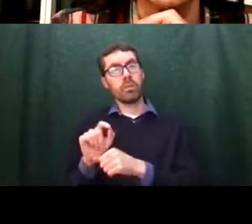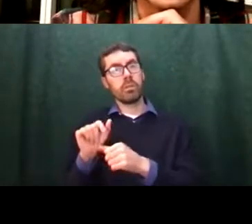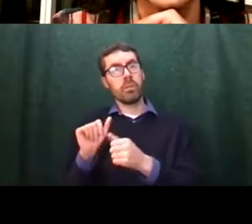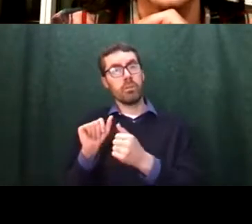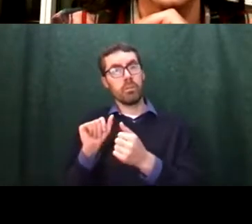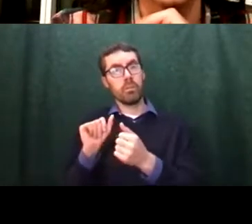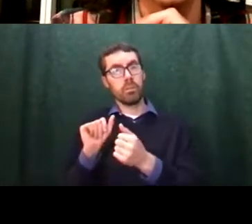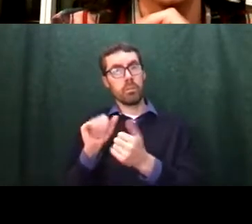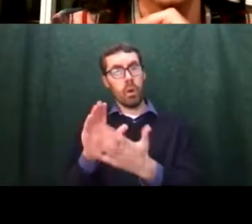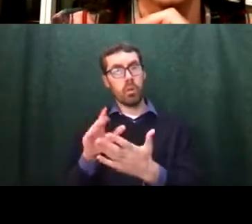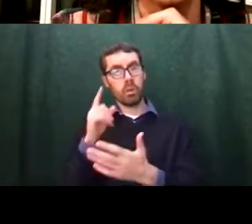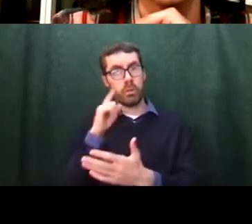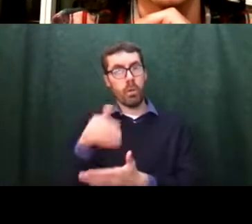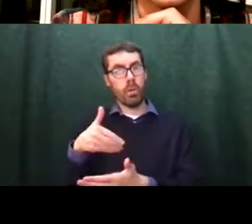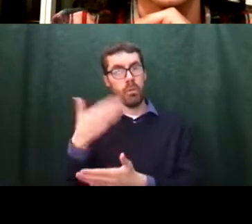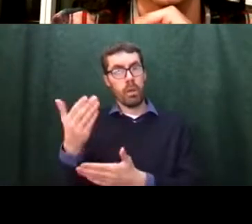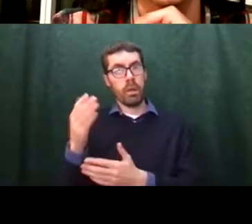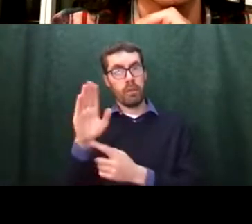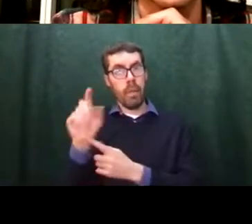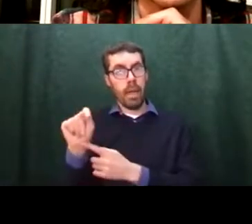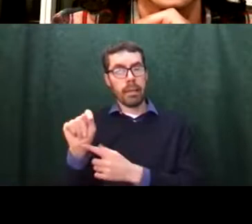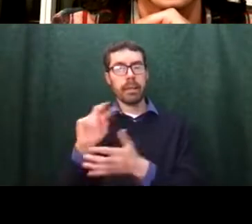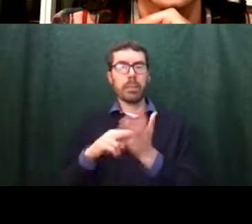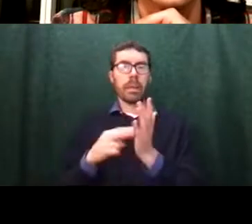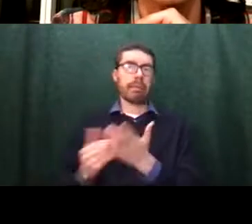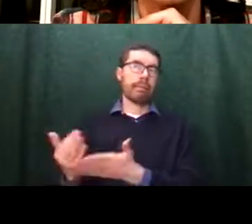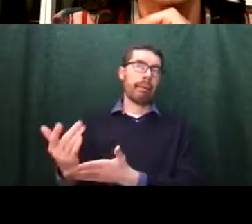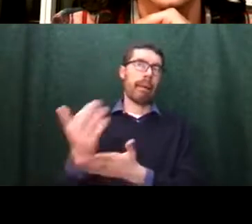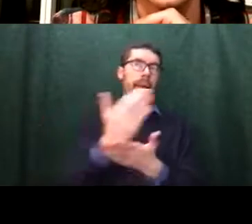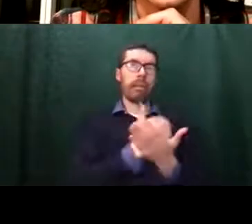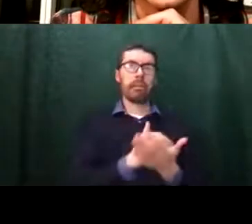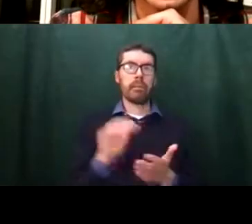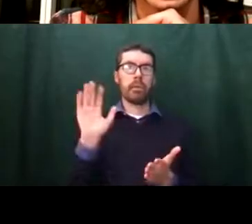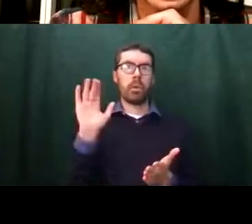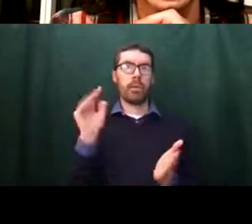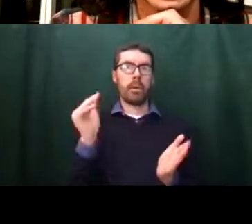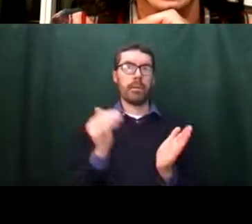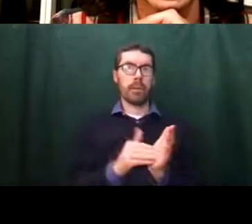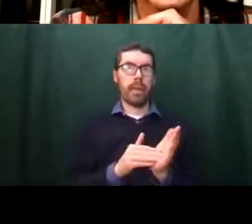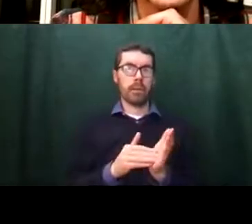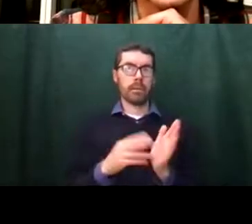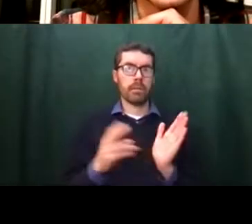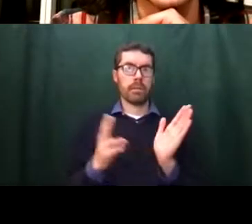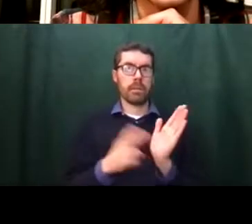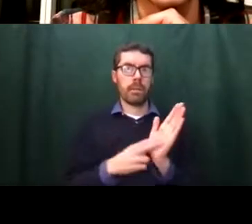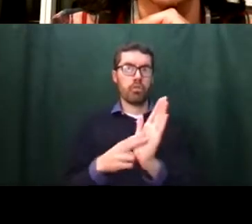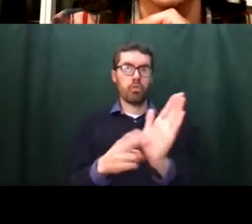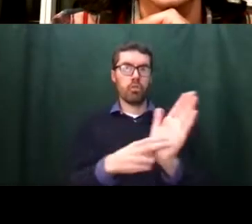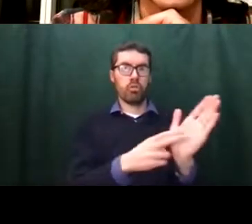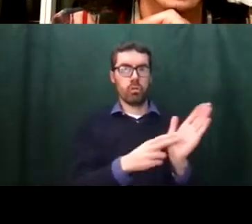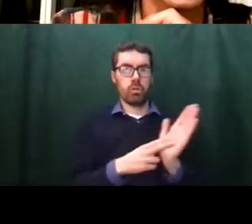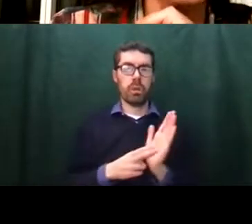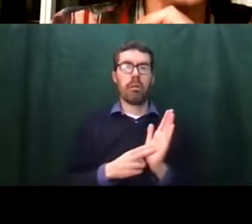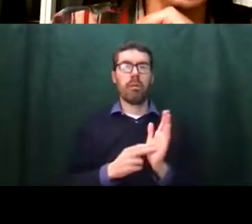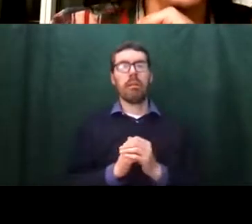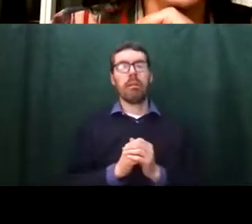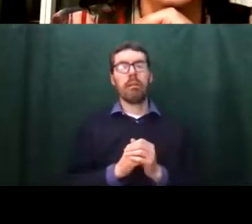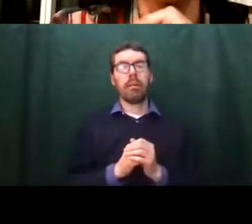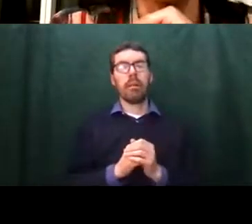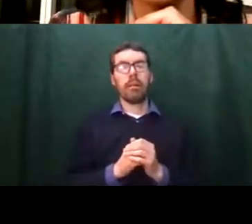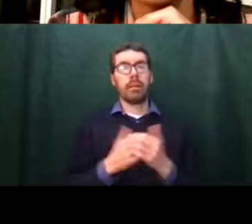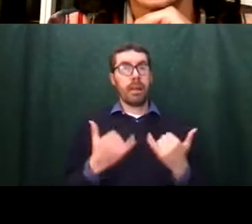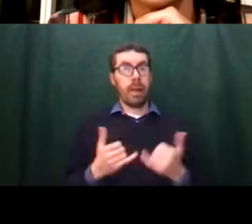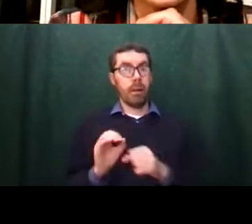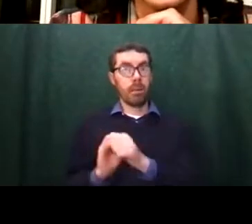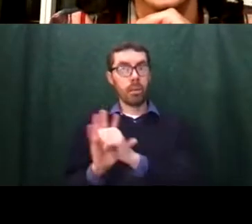ballot would be to be gathering like 25,000 petition signatures. And obviously because of COVID